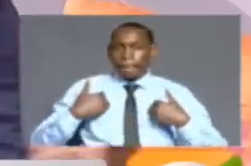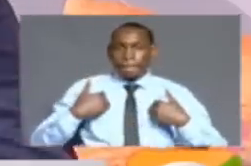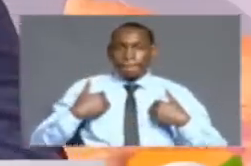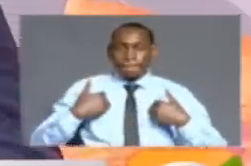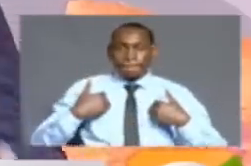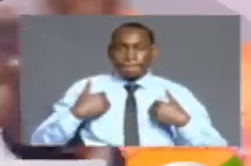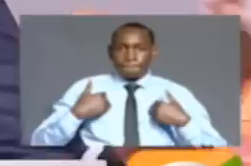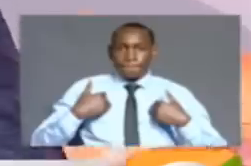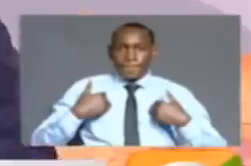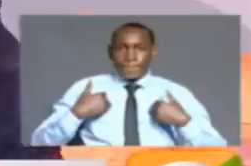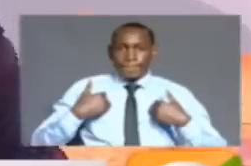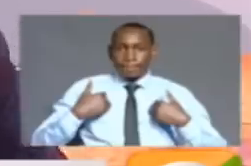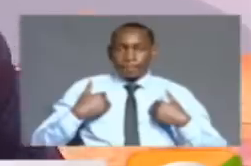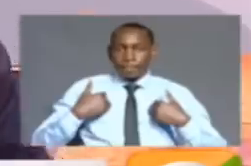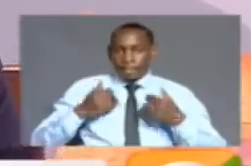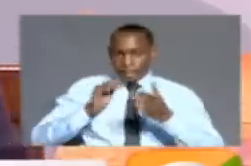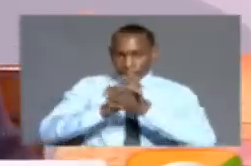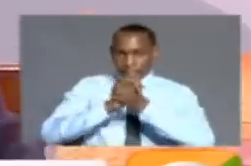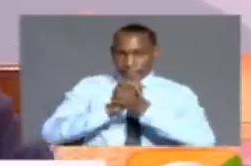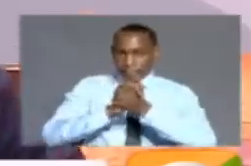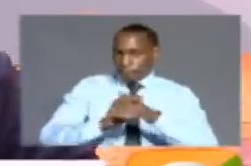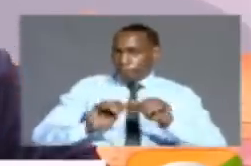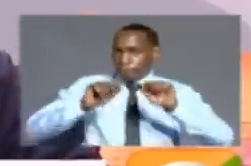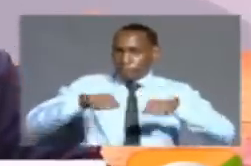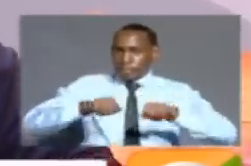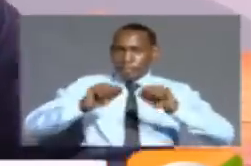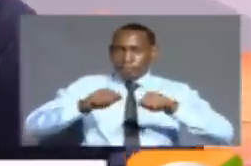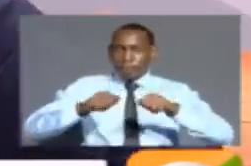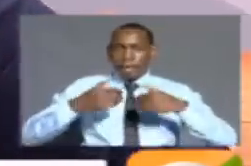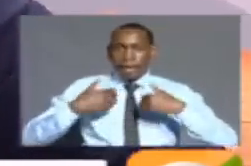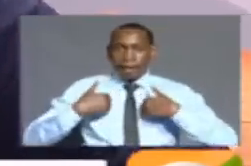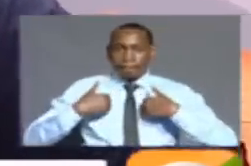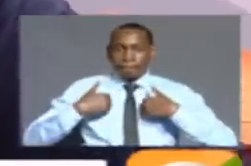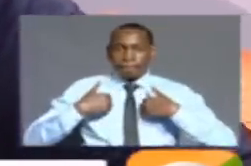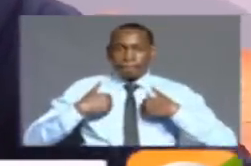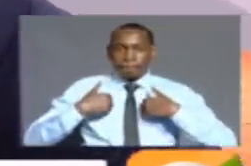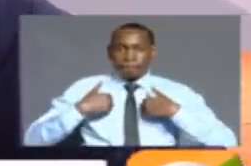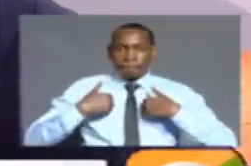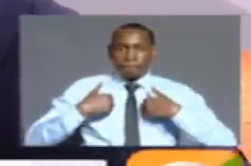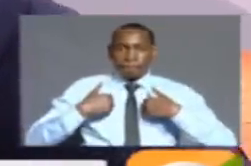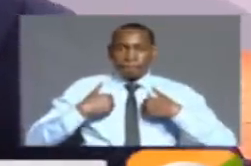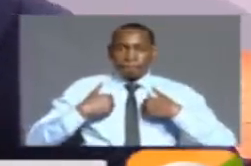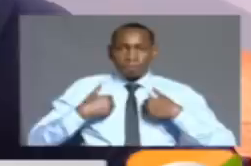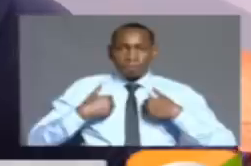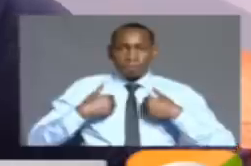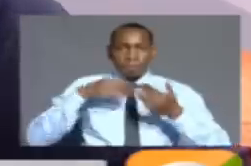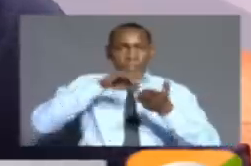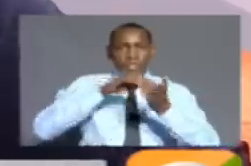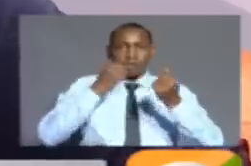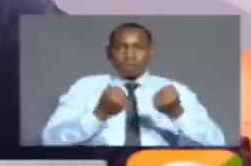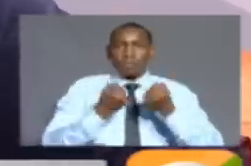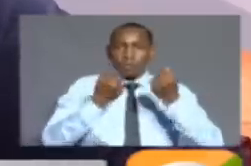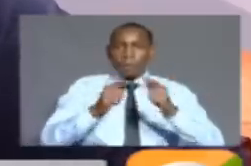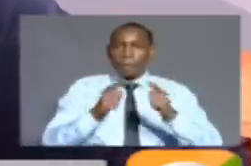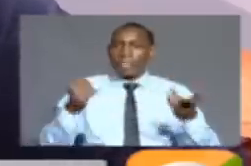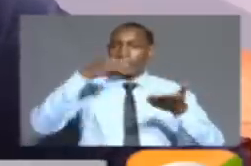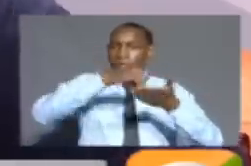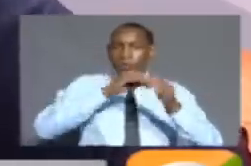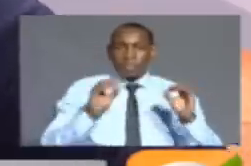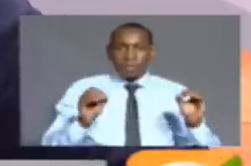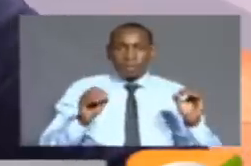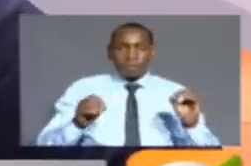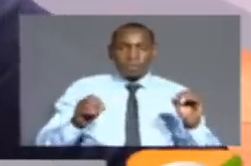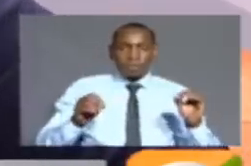know, this handshake and be able to put our position very strong, and we're left out. You know, we